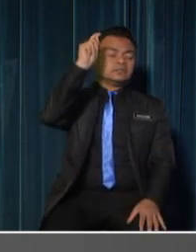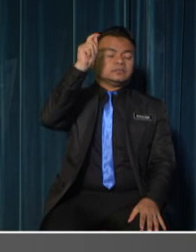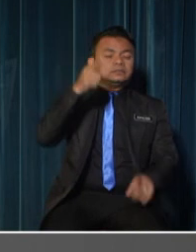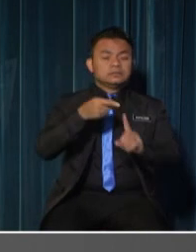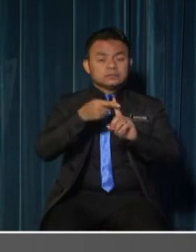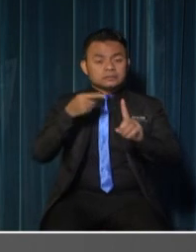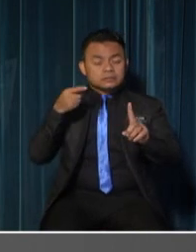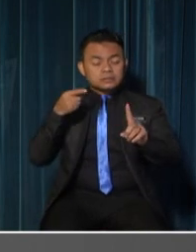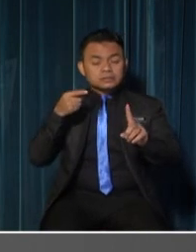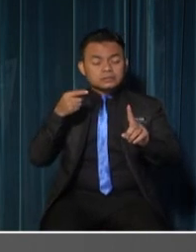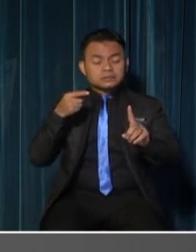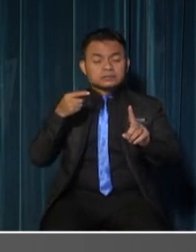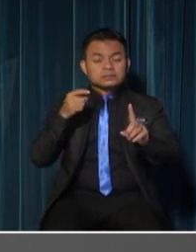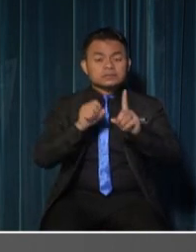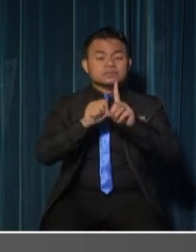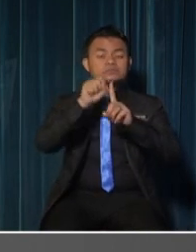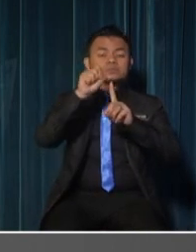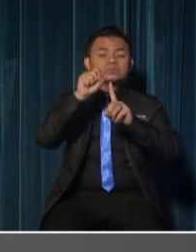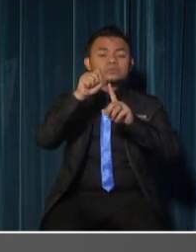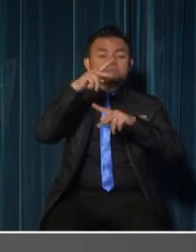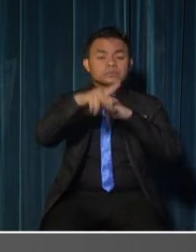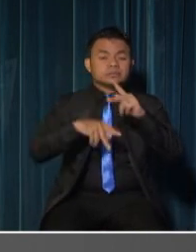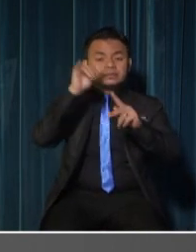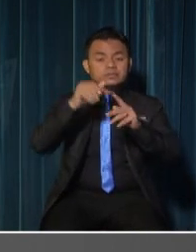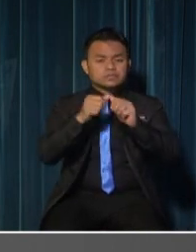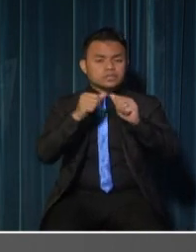planets farther from the sun.